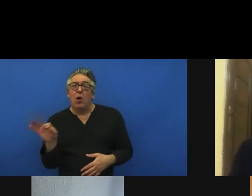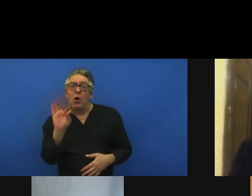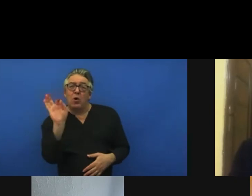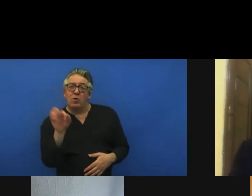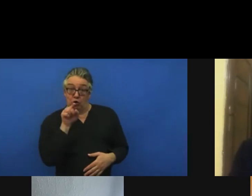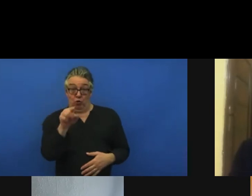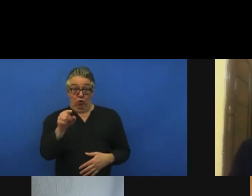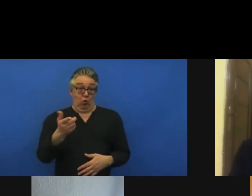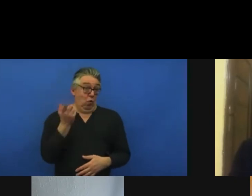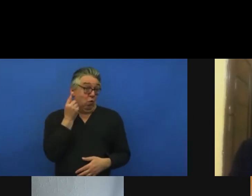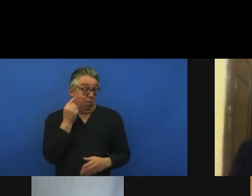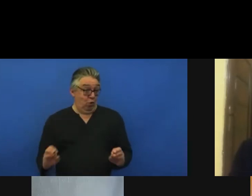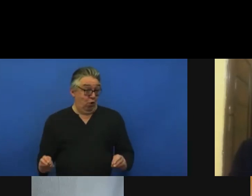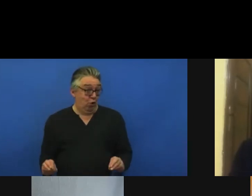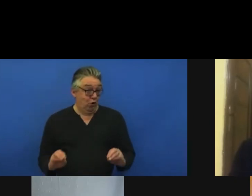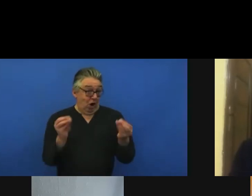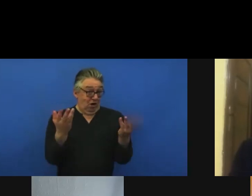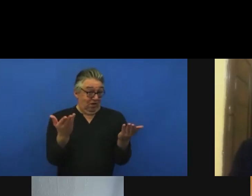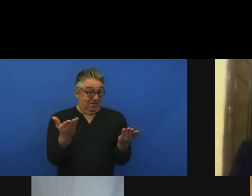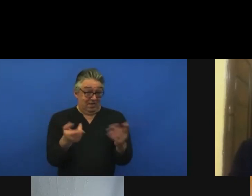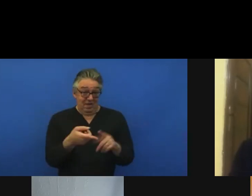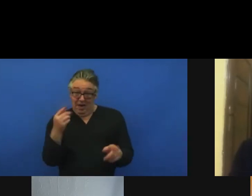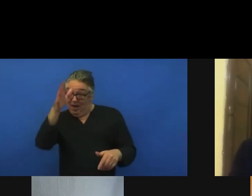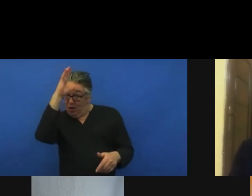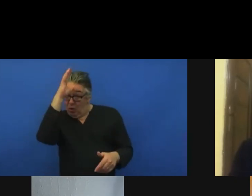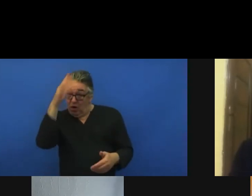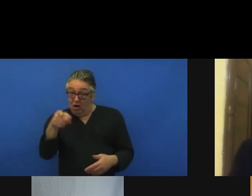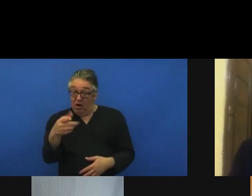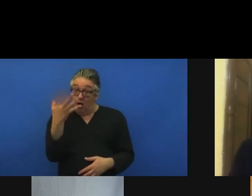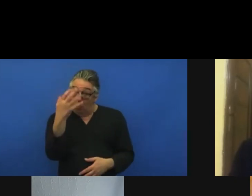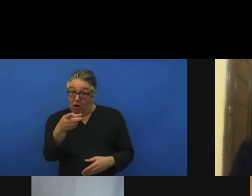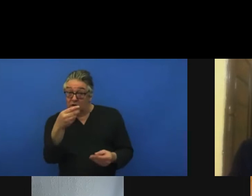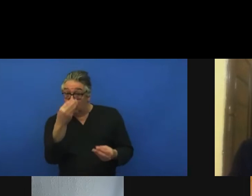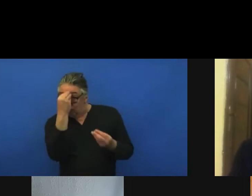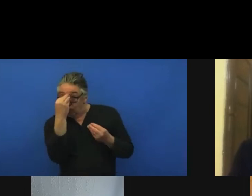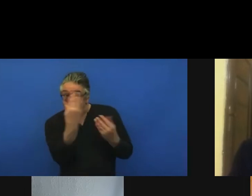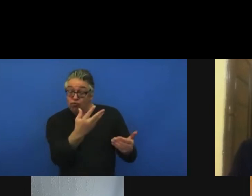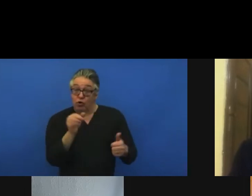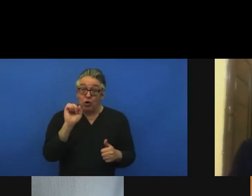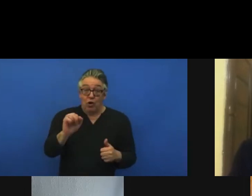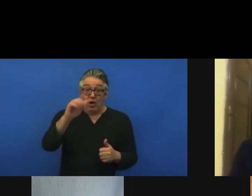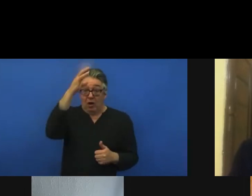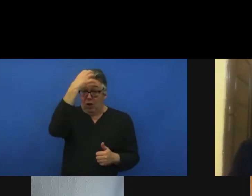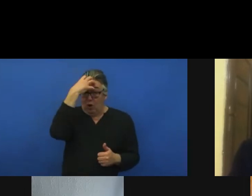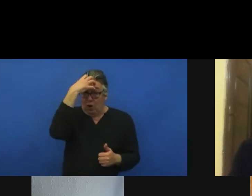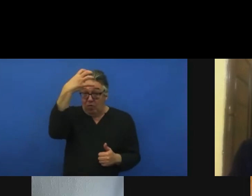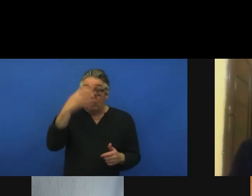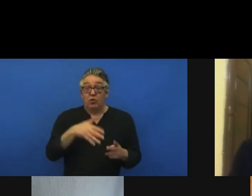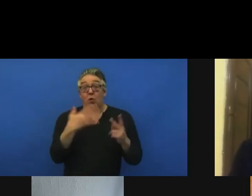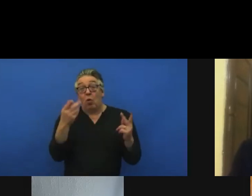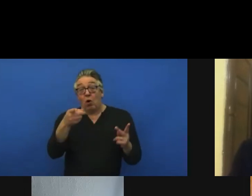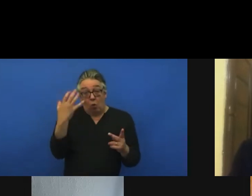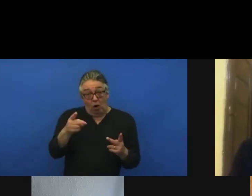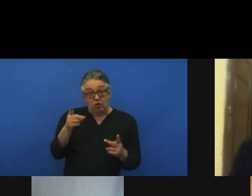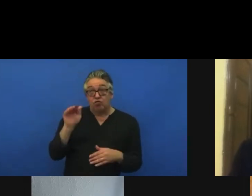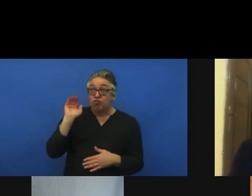do you have any kind of message that you would like to address to governments or to international organizations that are working on the